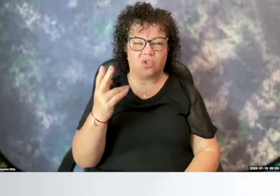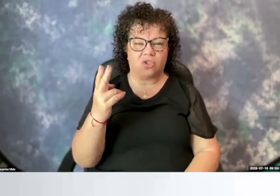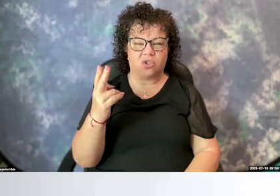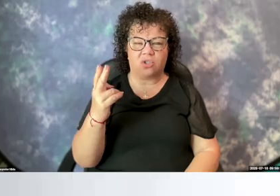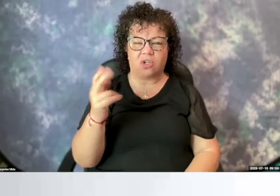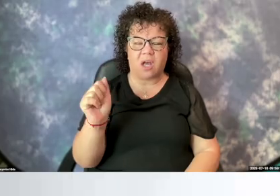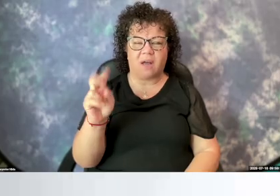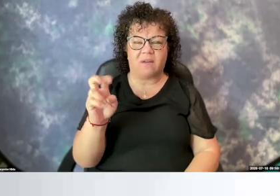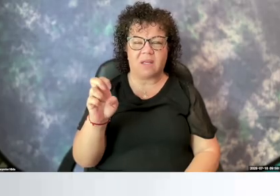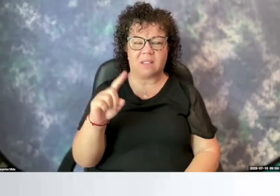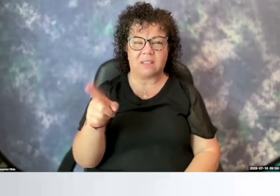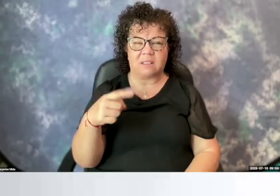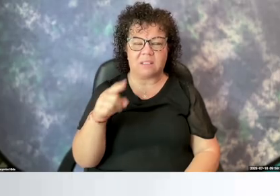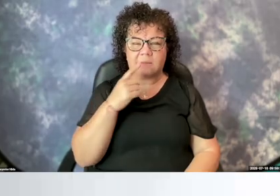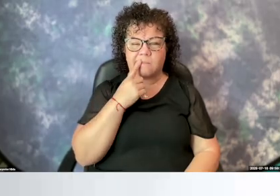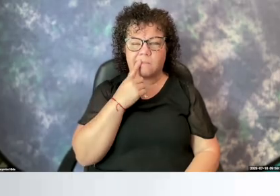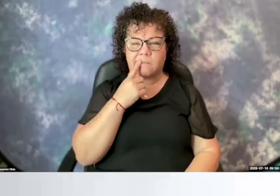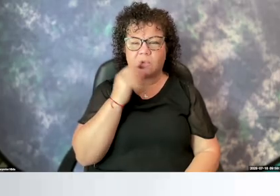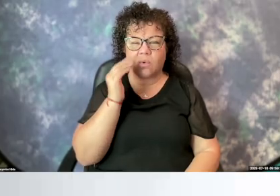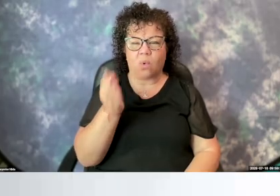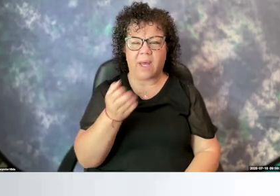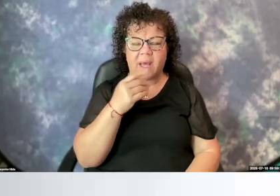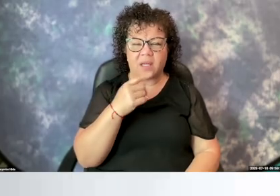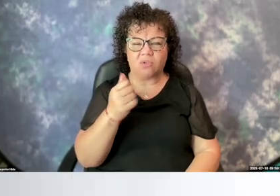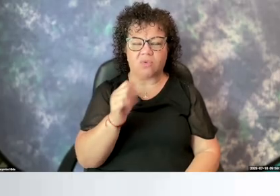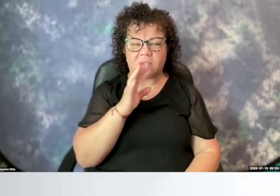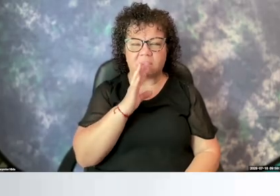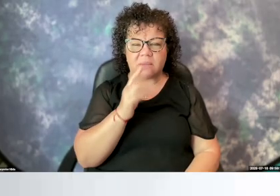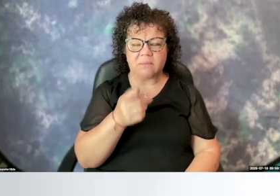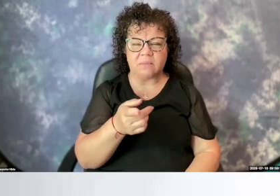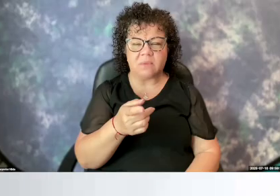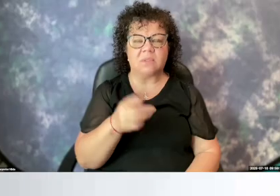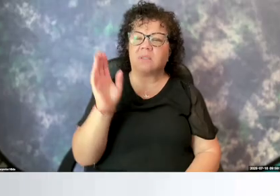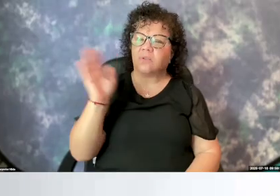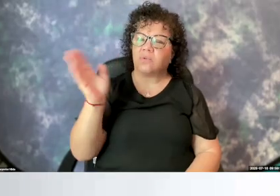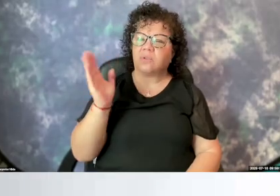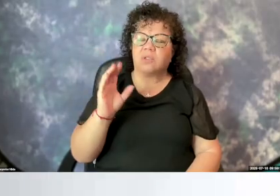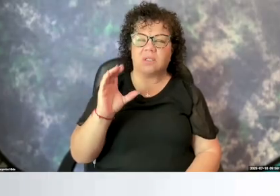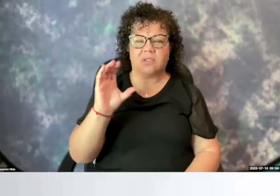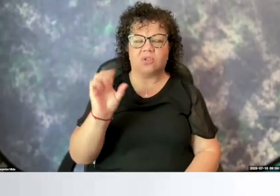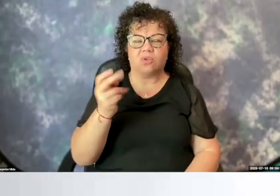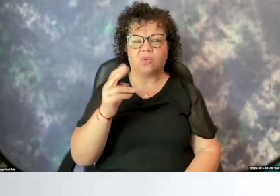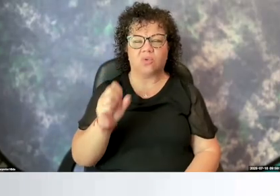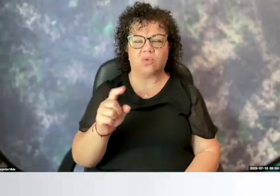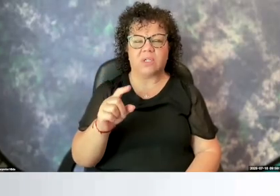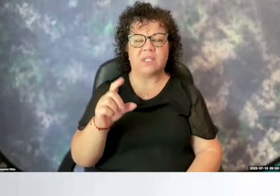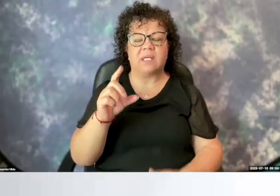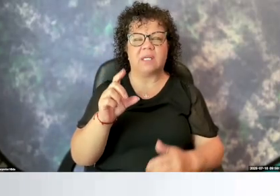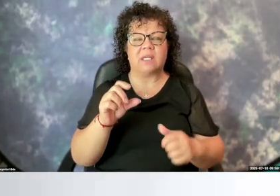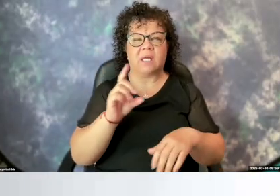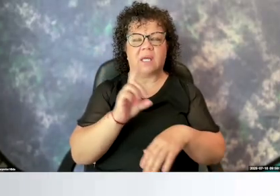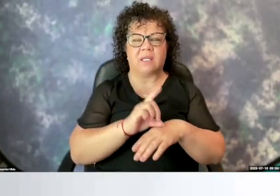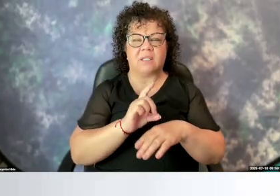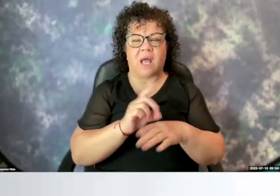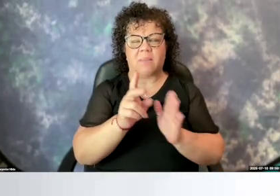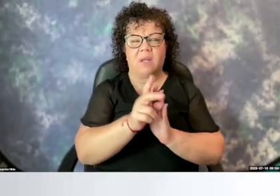Let's see here. Go ahead and try to unmute yourself. Sure. This is Chris Chavez, Deputy Policy Director, Coalition